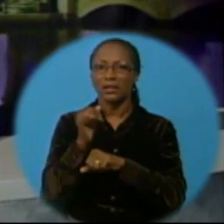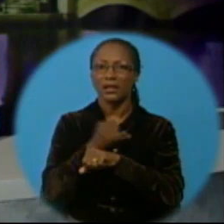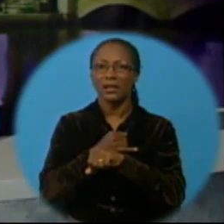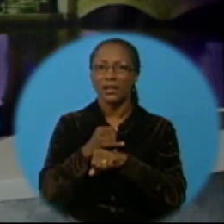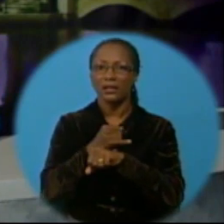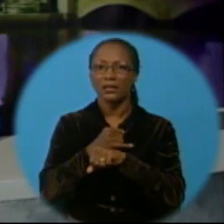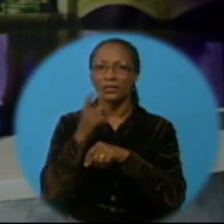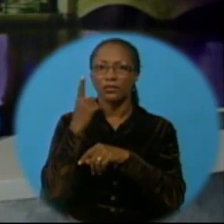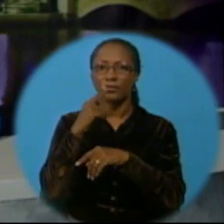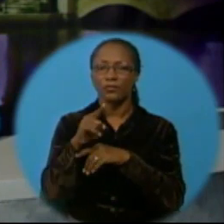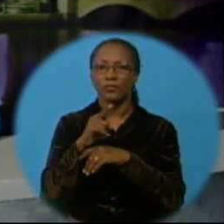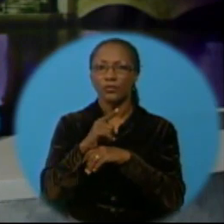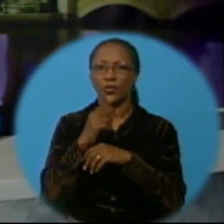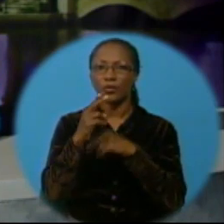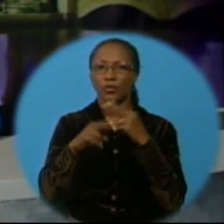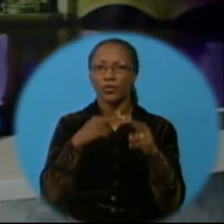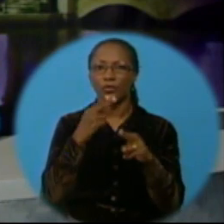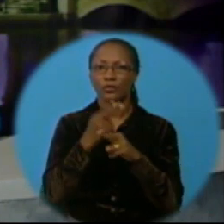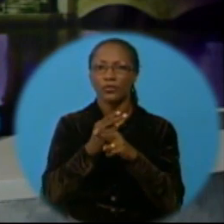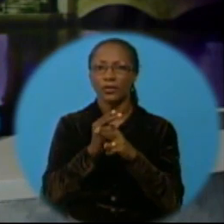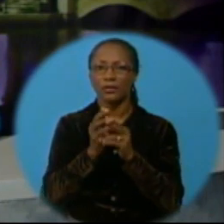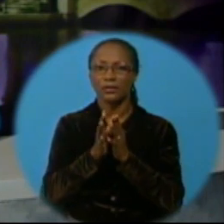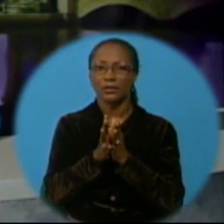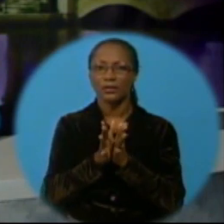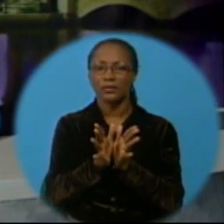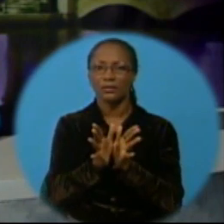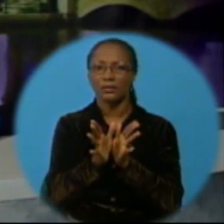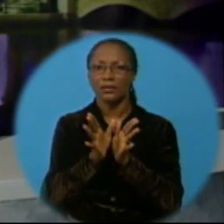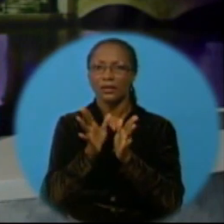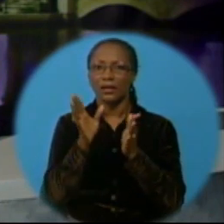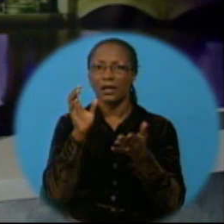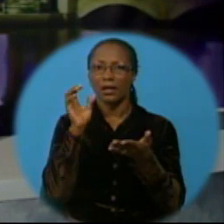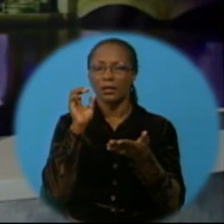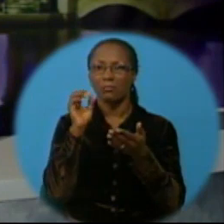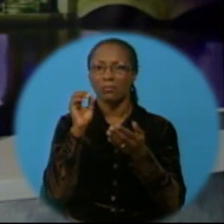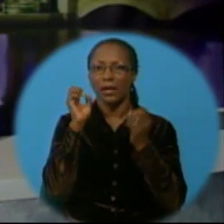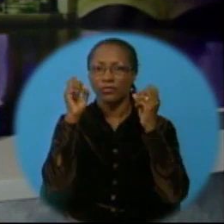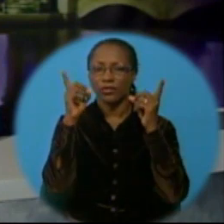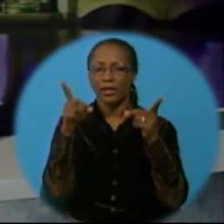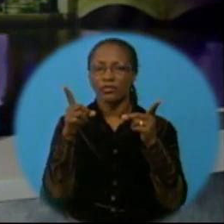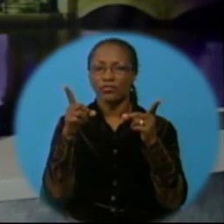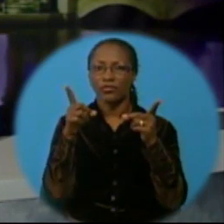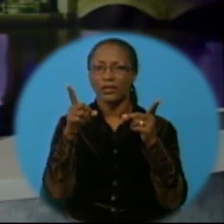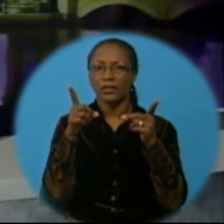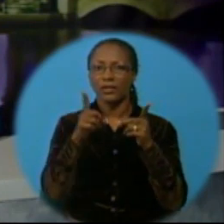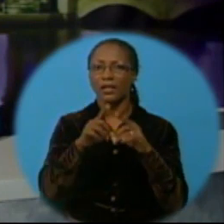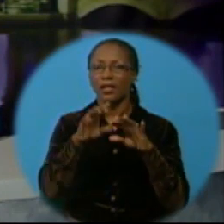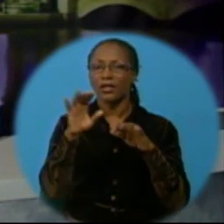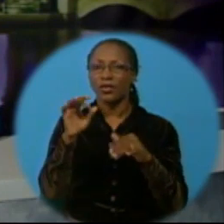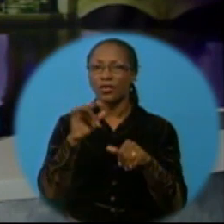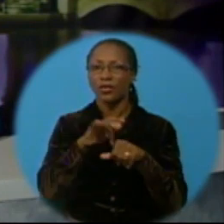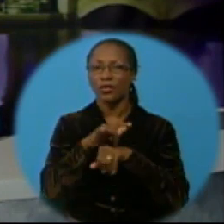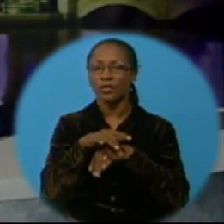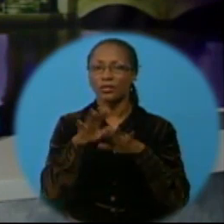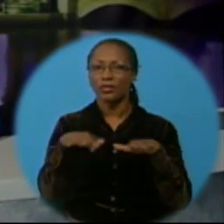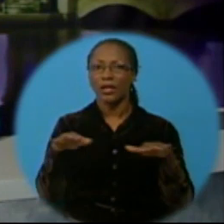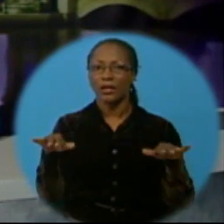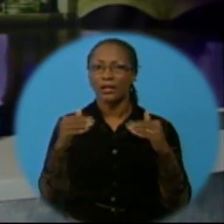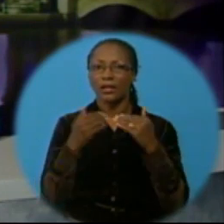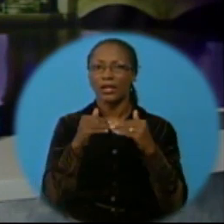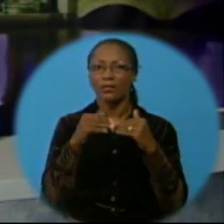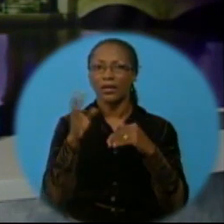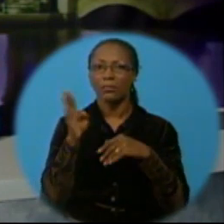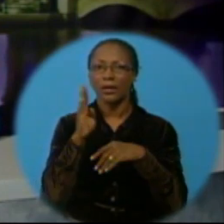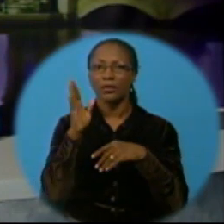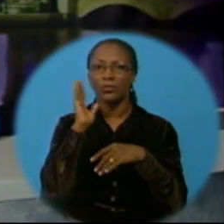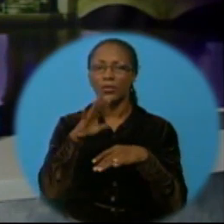universal access at the early childhood level. Education Minister Ronald Jones admits that while Barbados will miss the first